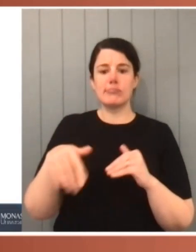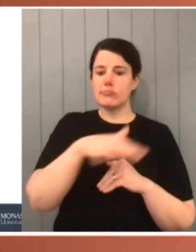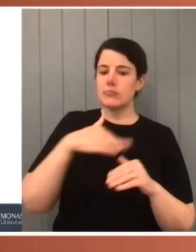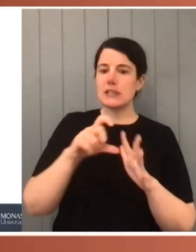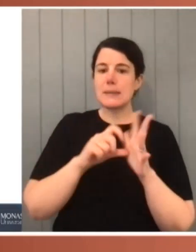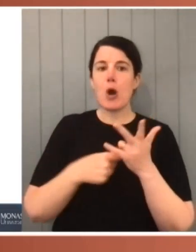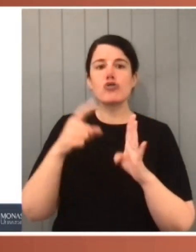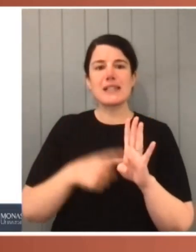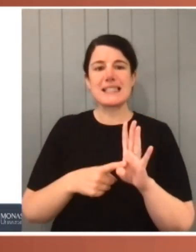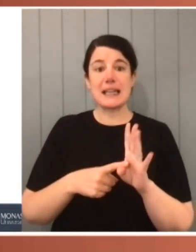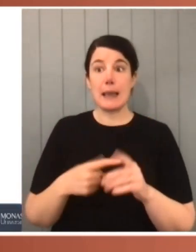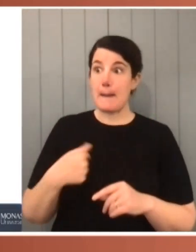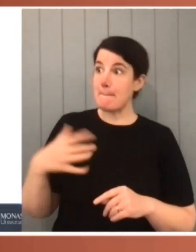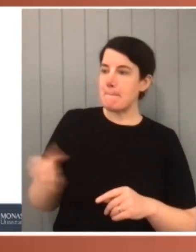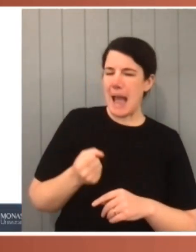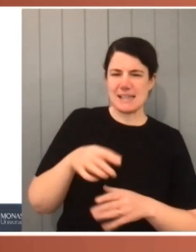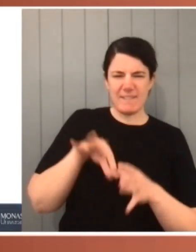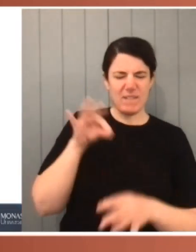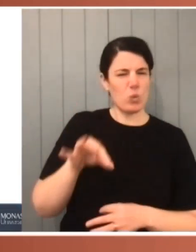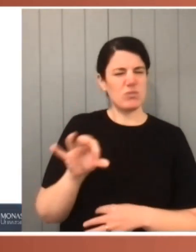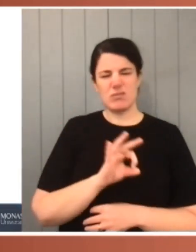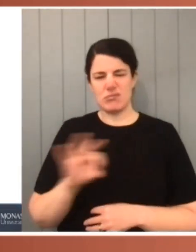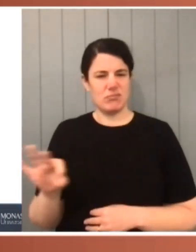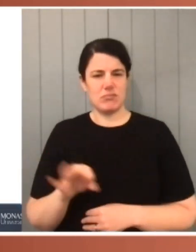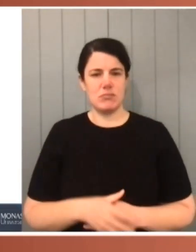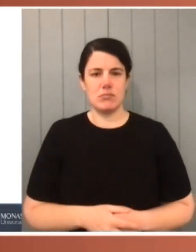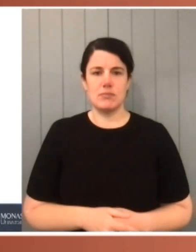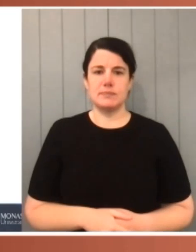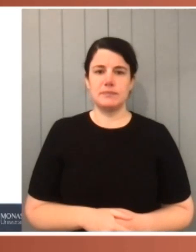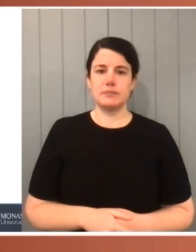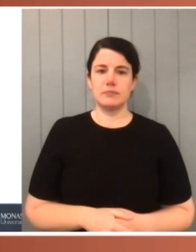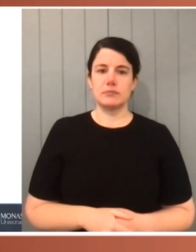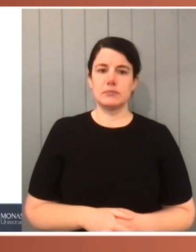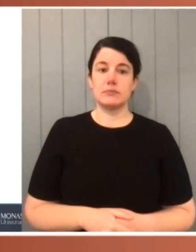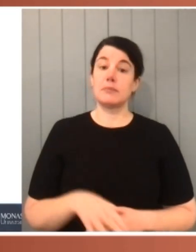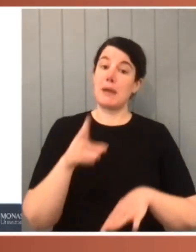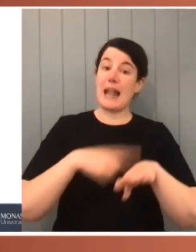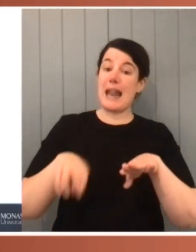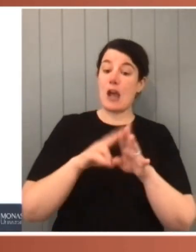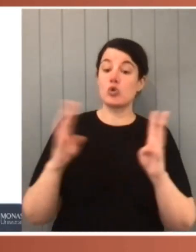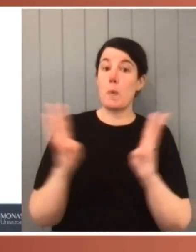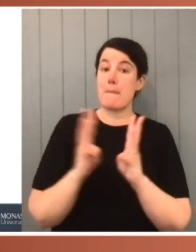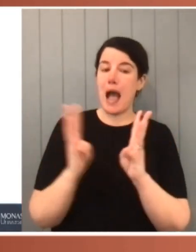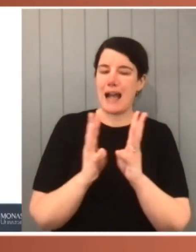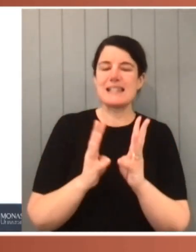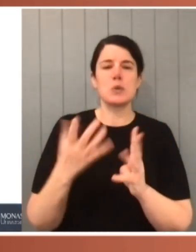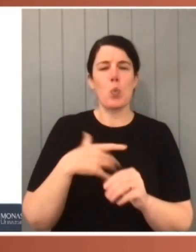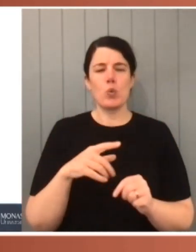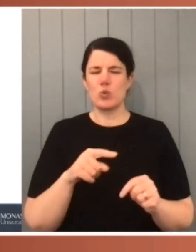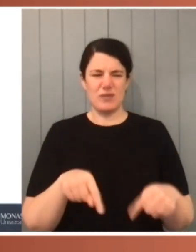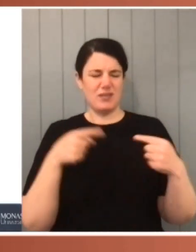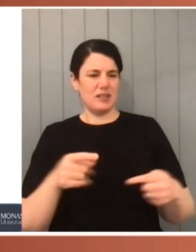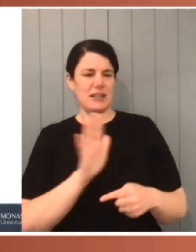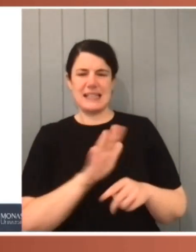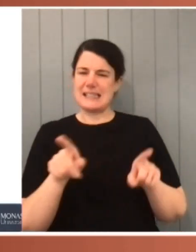be abolished," they declared. However, with National Party members opposed to change and with little or